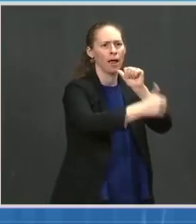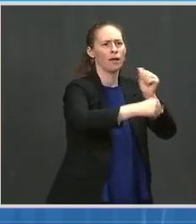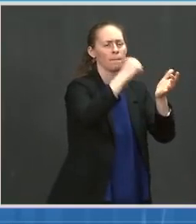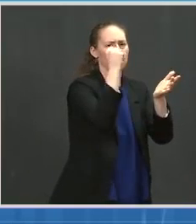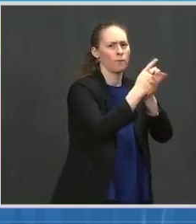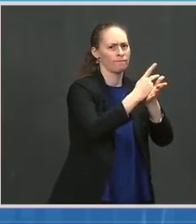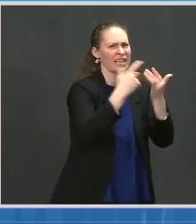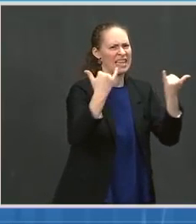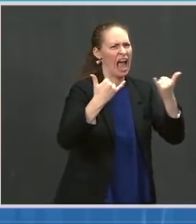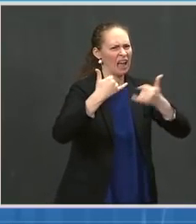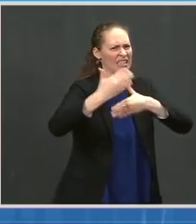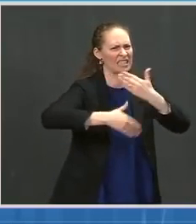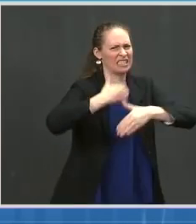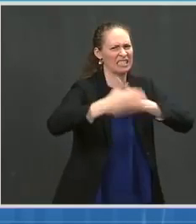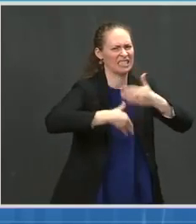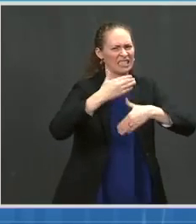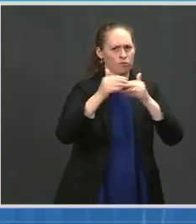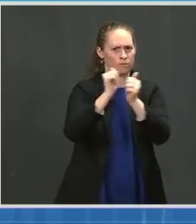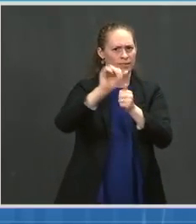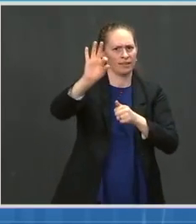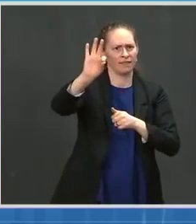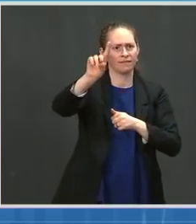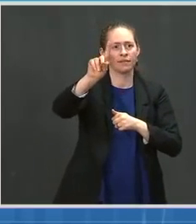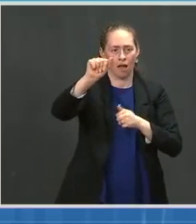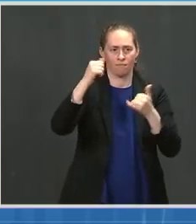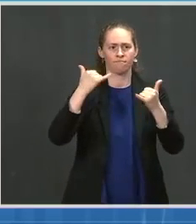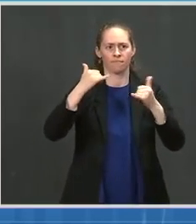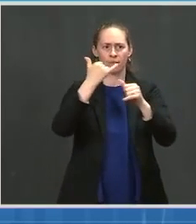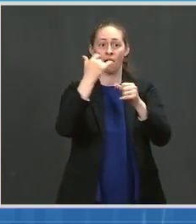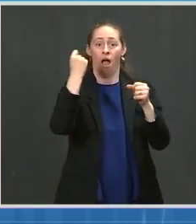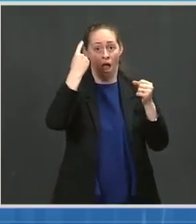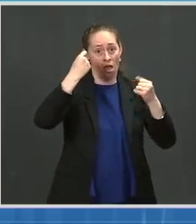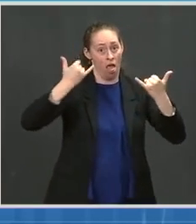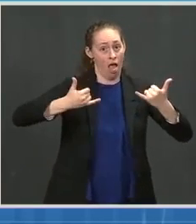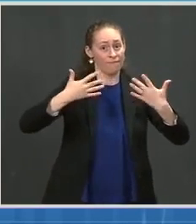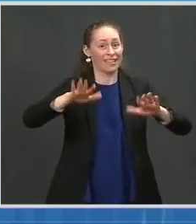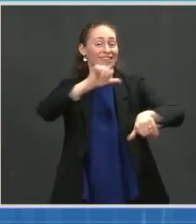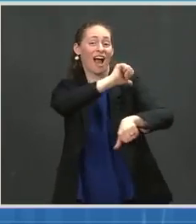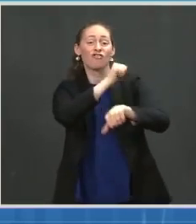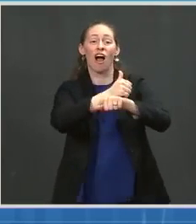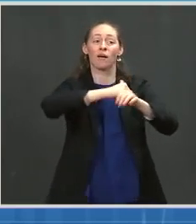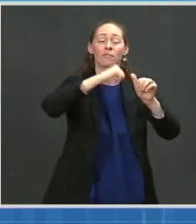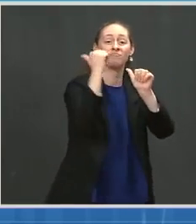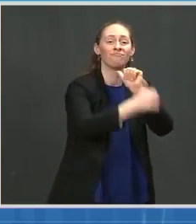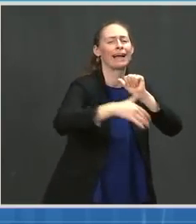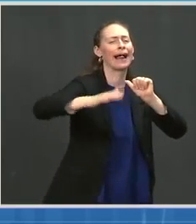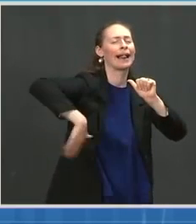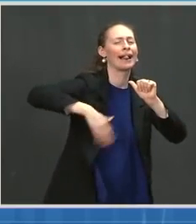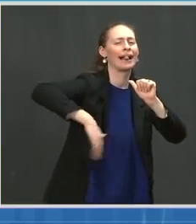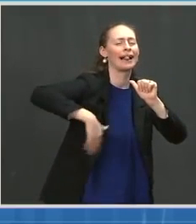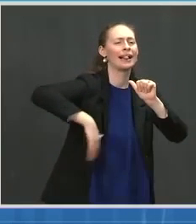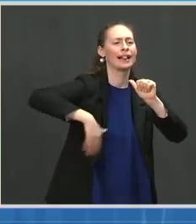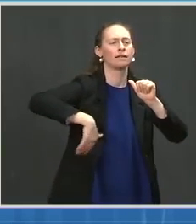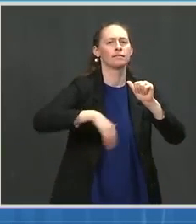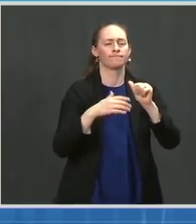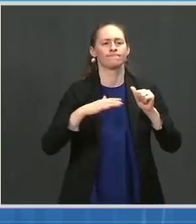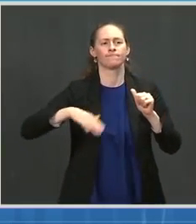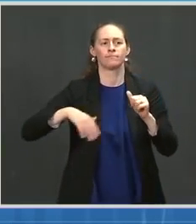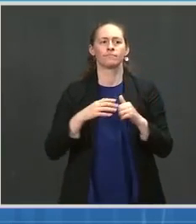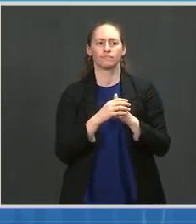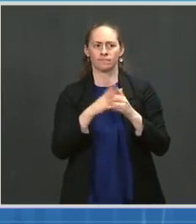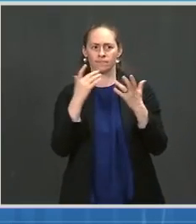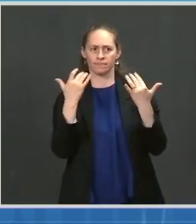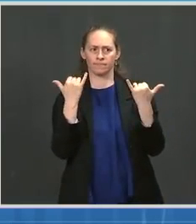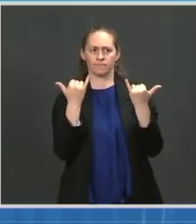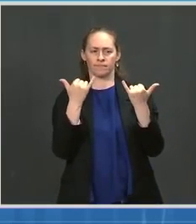and the Baltimore facility is not yet authorized, we expect a relatively low level of weekly doses